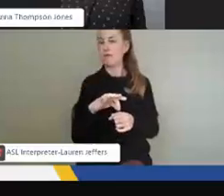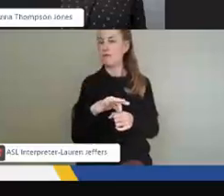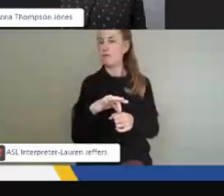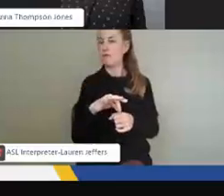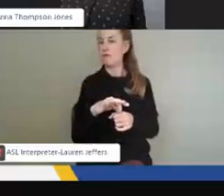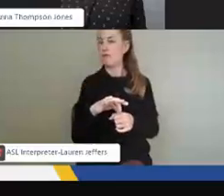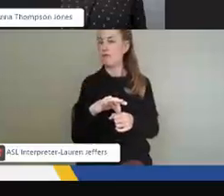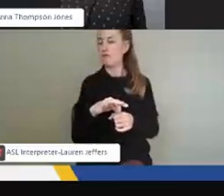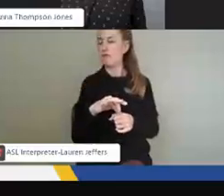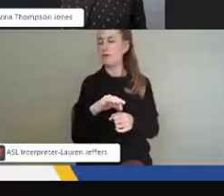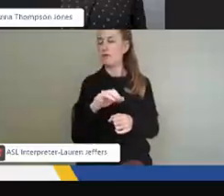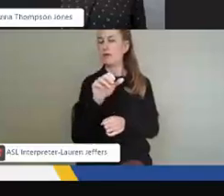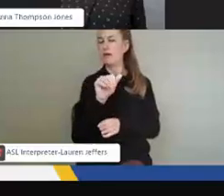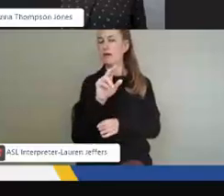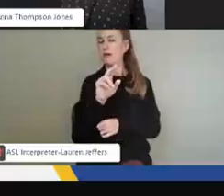First off, we have Anna.